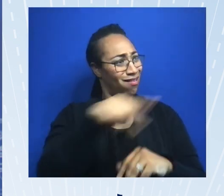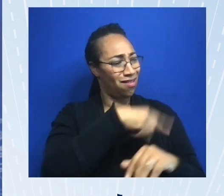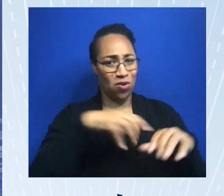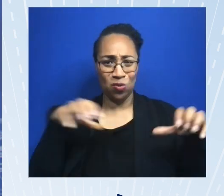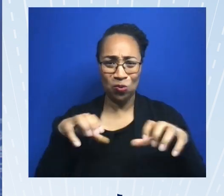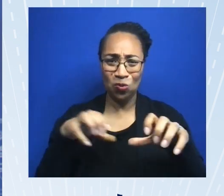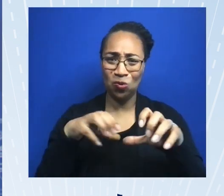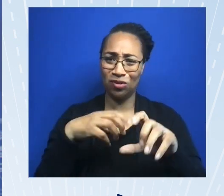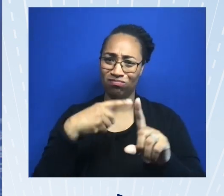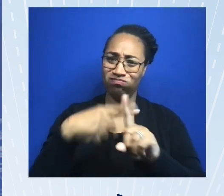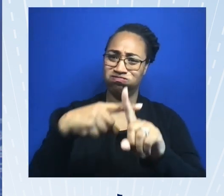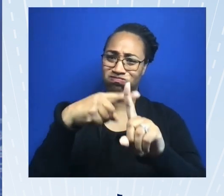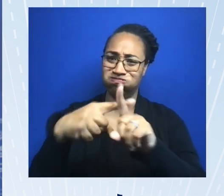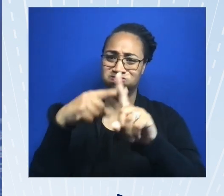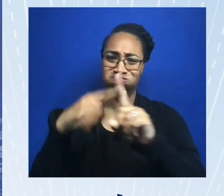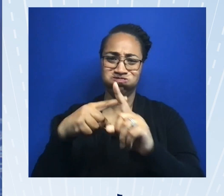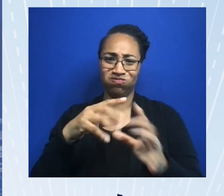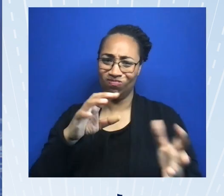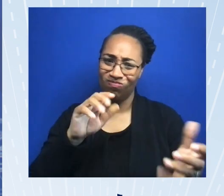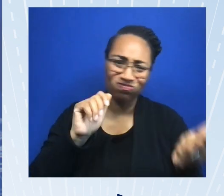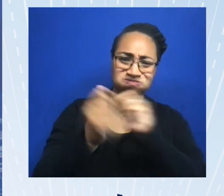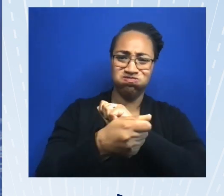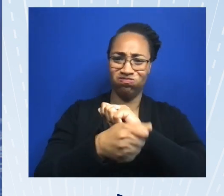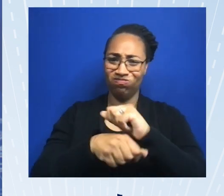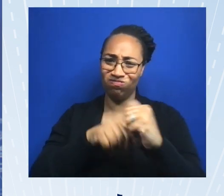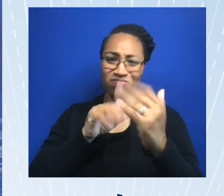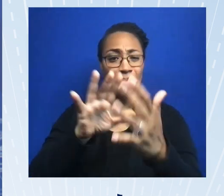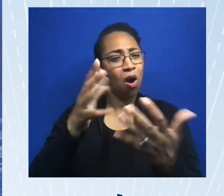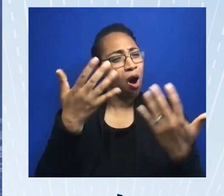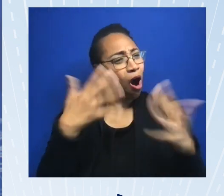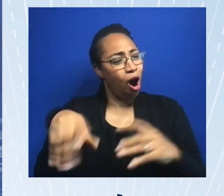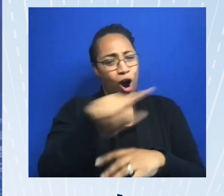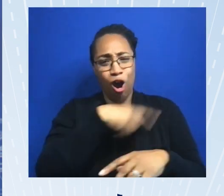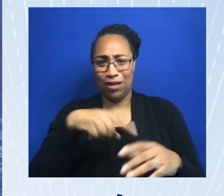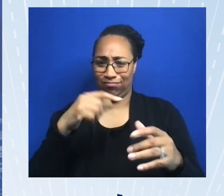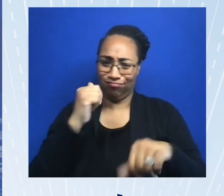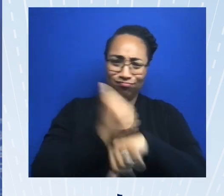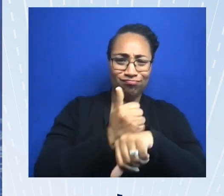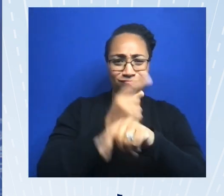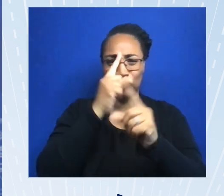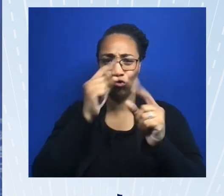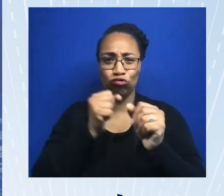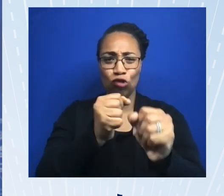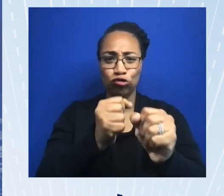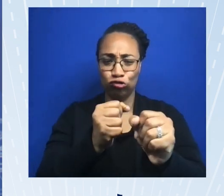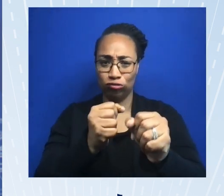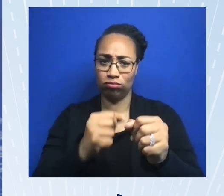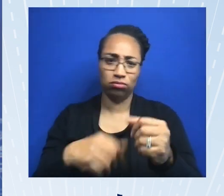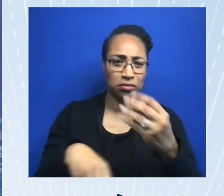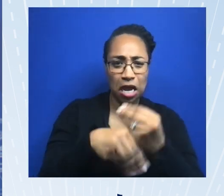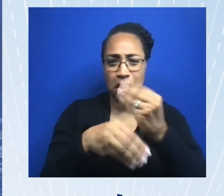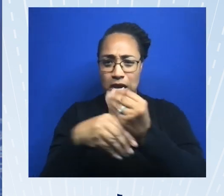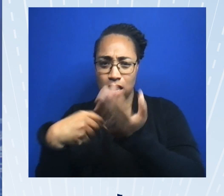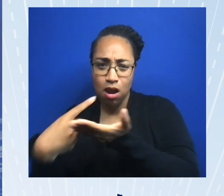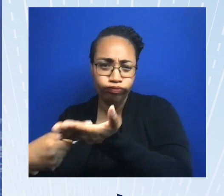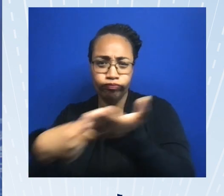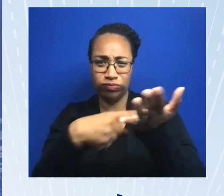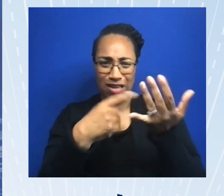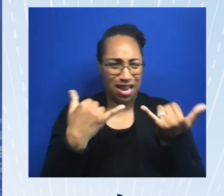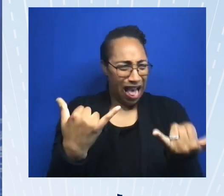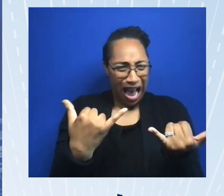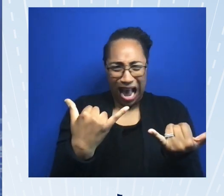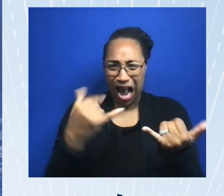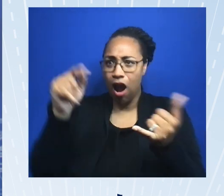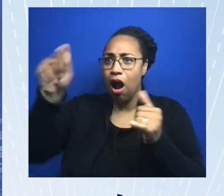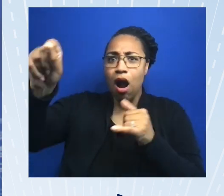own, many of them ready to draw on how we brought together so many agencies and organizations to